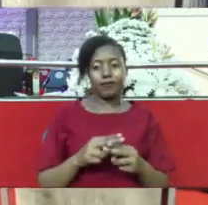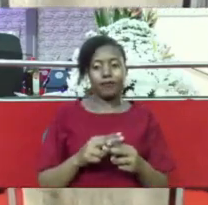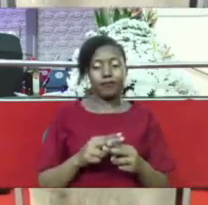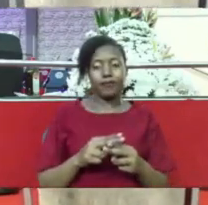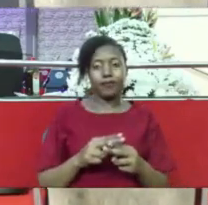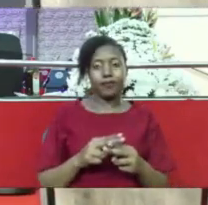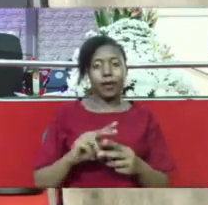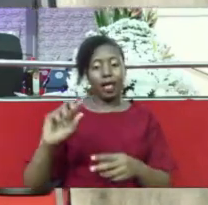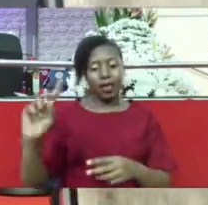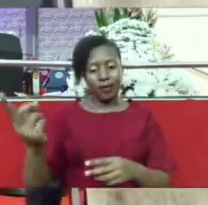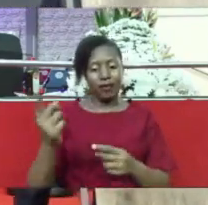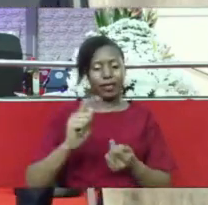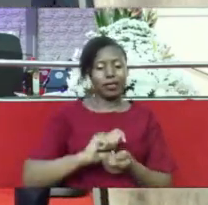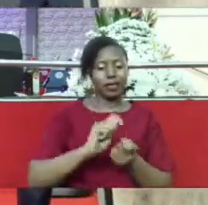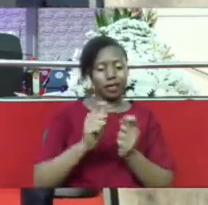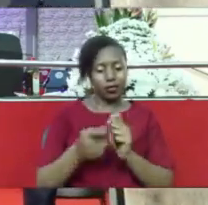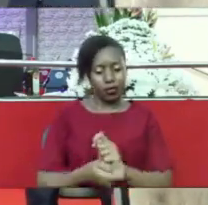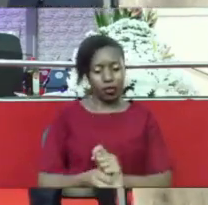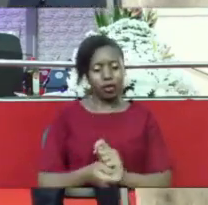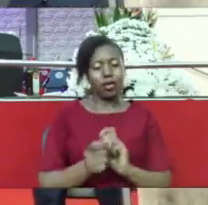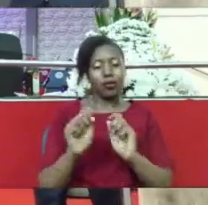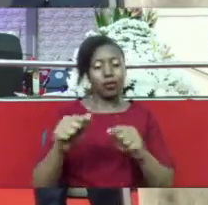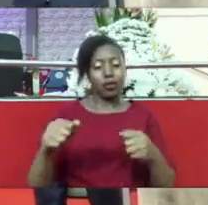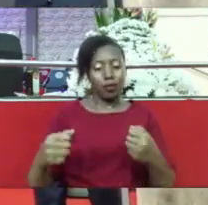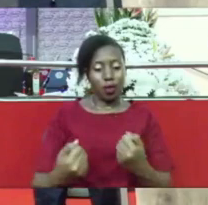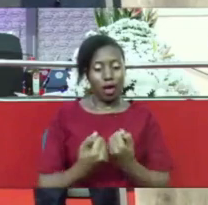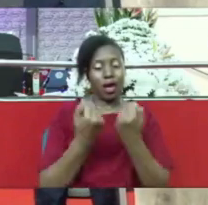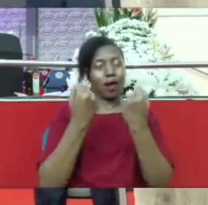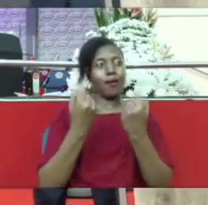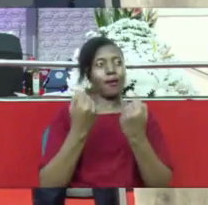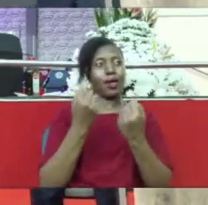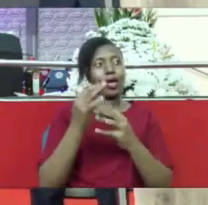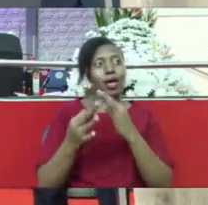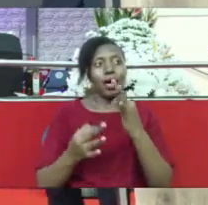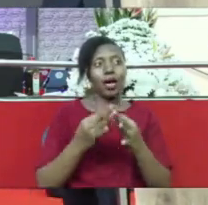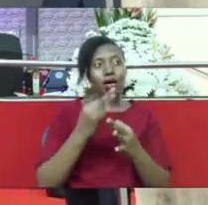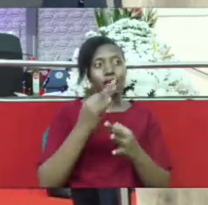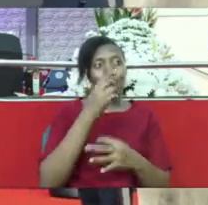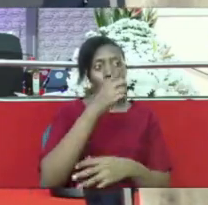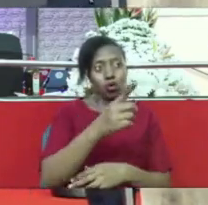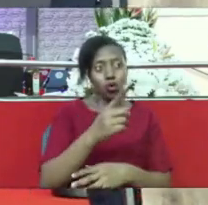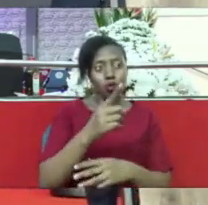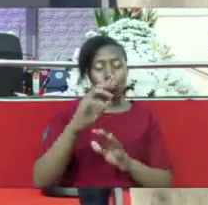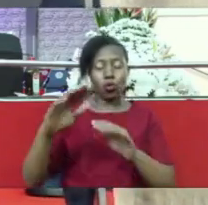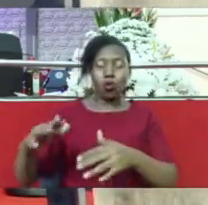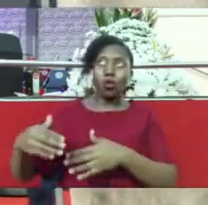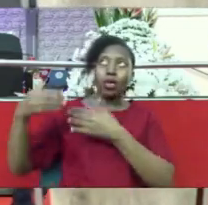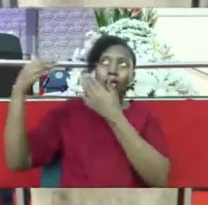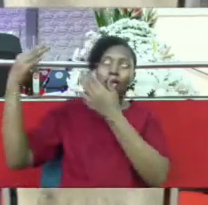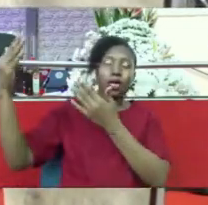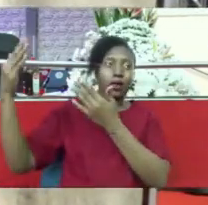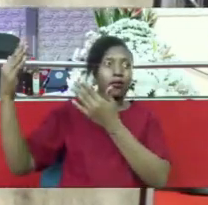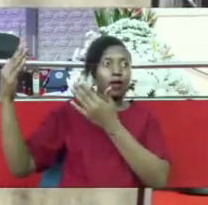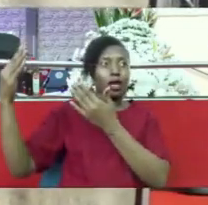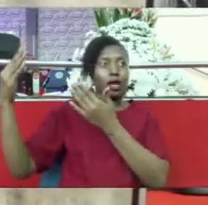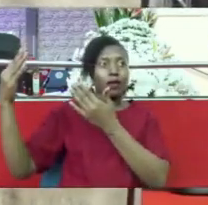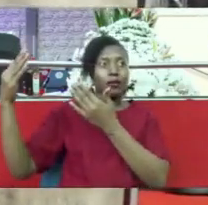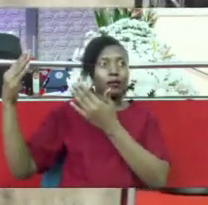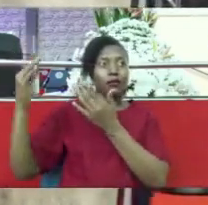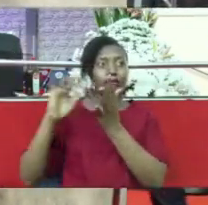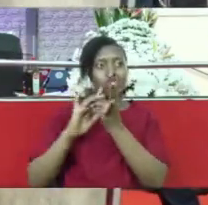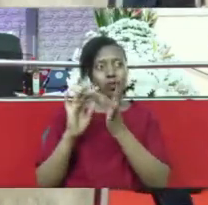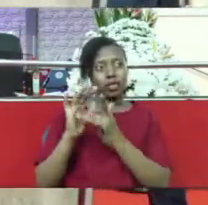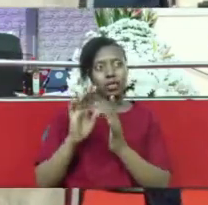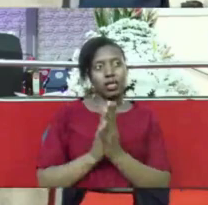kila ambacho kitafanyika cha kwanza. If you yield and give your life to the Lord. Ni kujitoa na kupeana maisha yako kwa Kristo. If you are not born again.